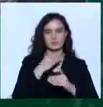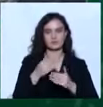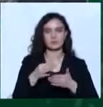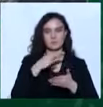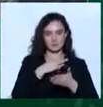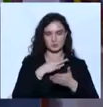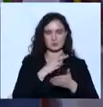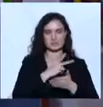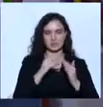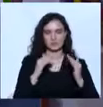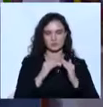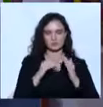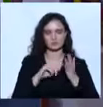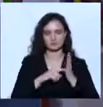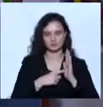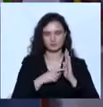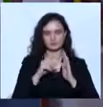to